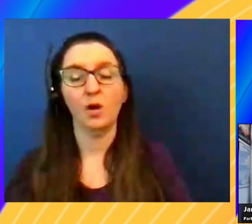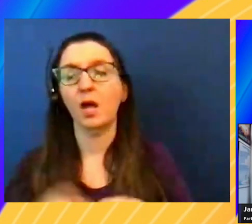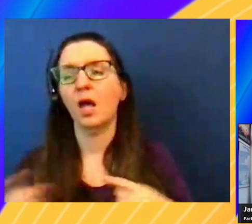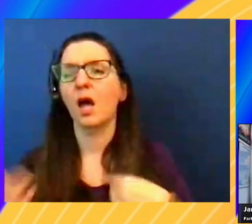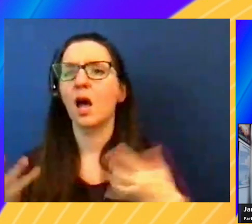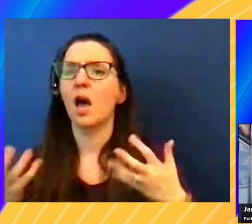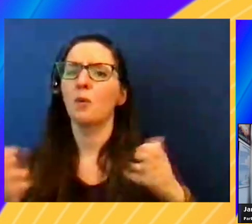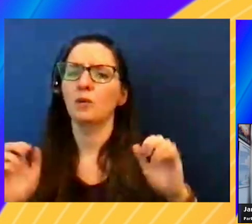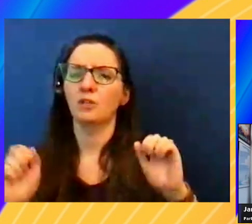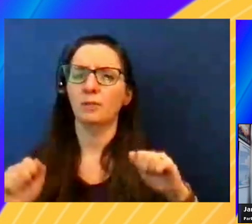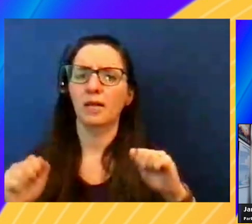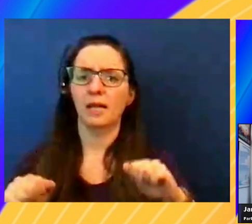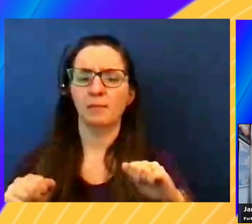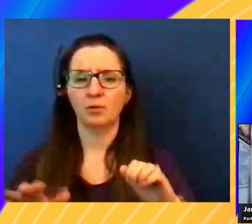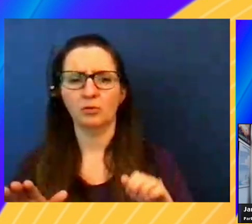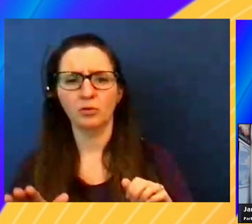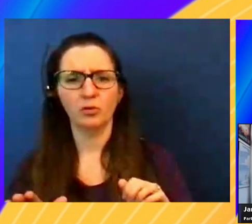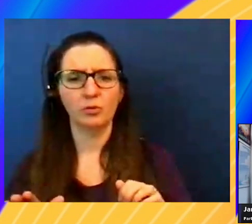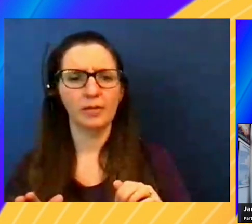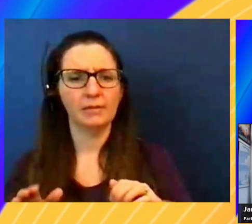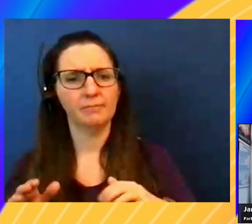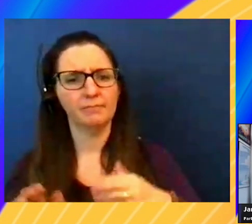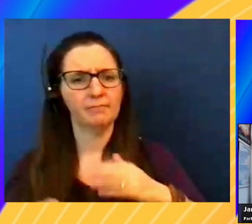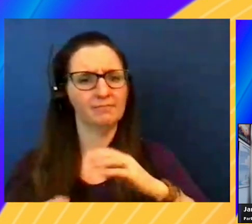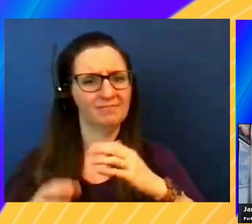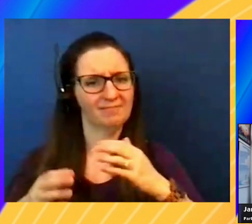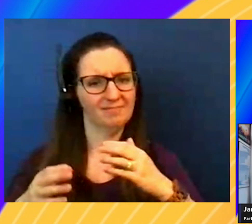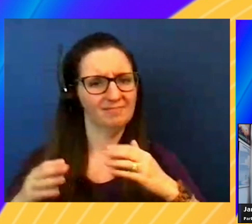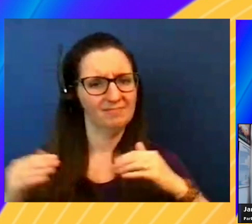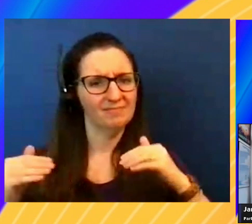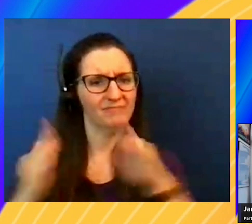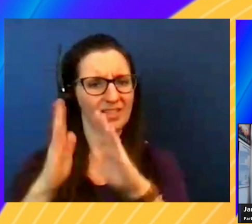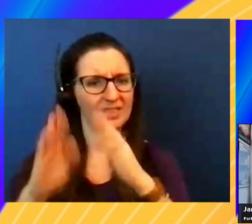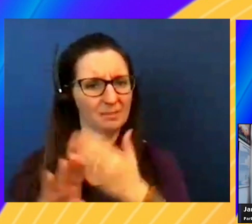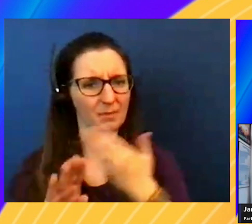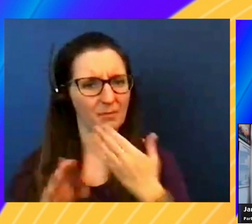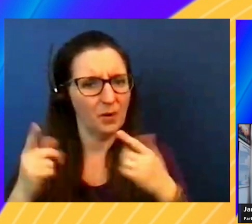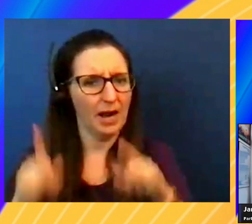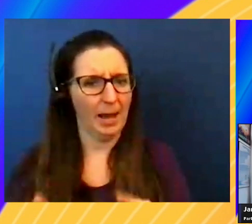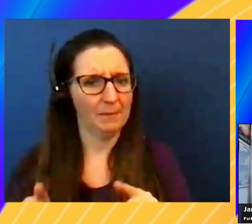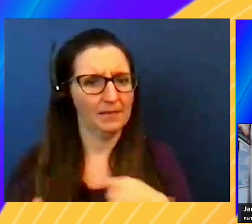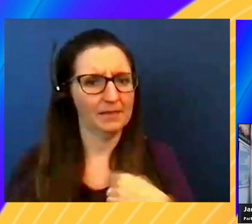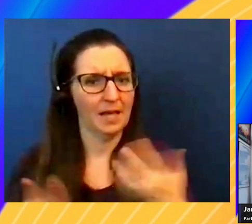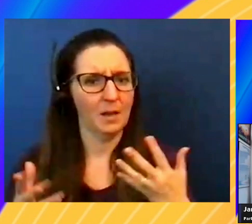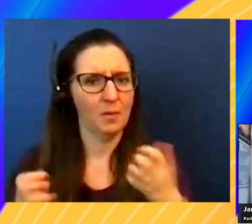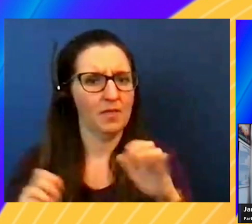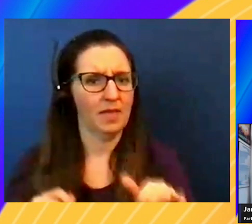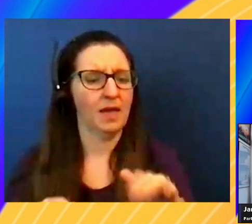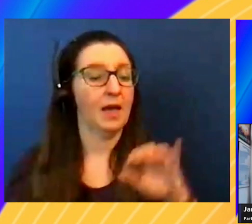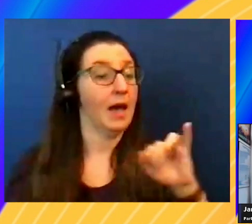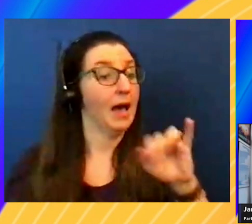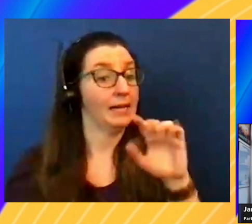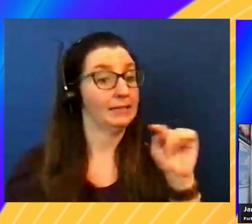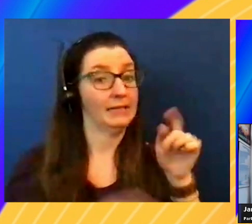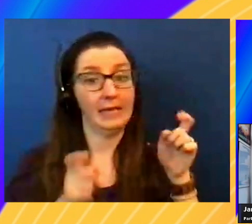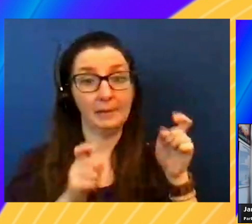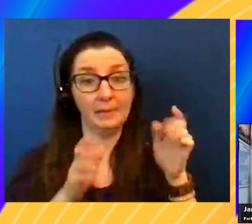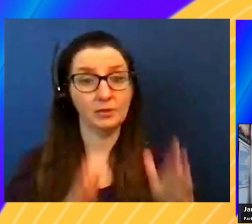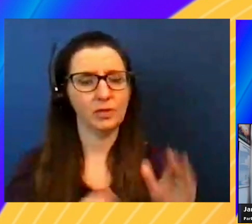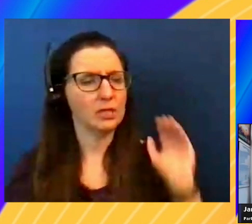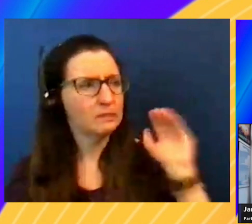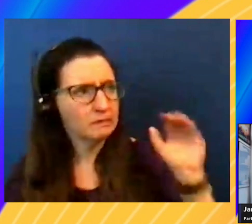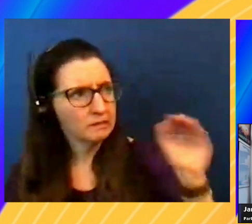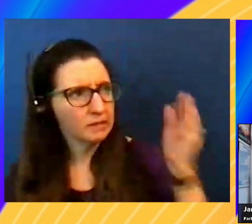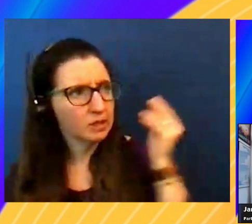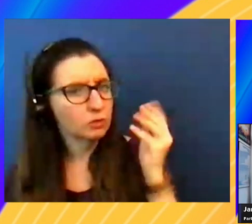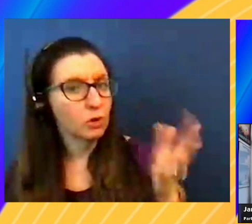alarms, right? I want to be the proactive engineer or the proactive IT administrator and say, I need to be alerted. I don't want to be